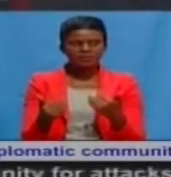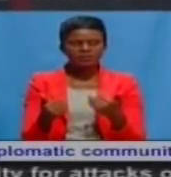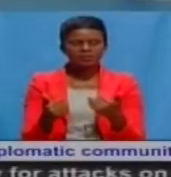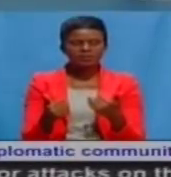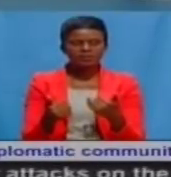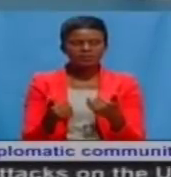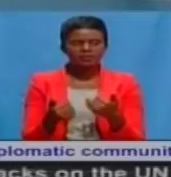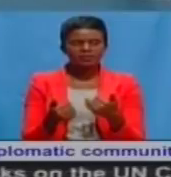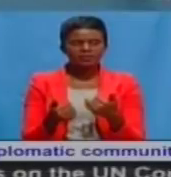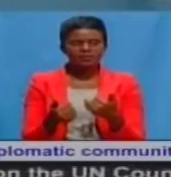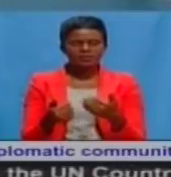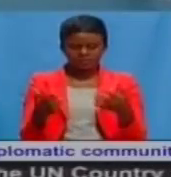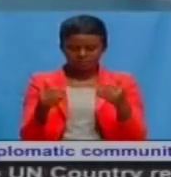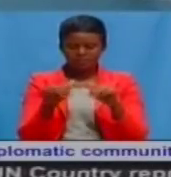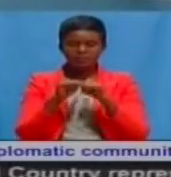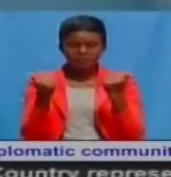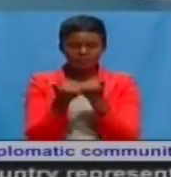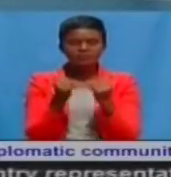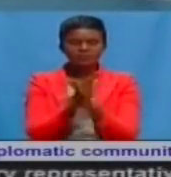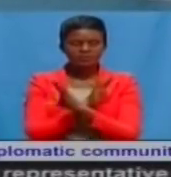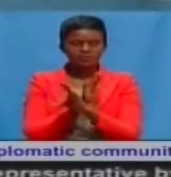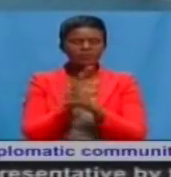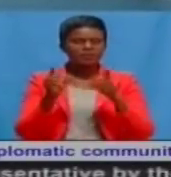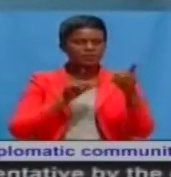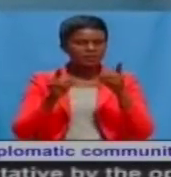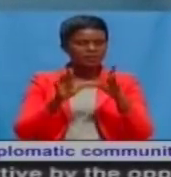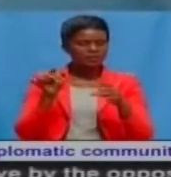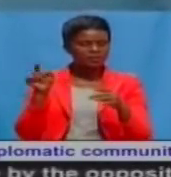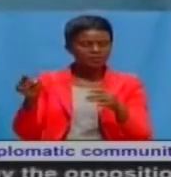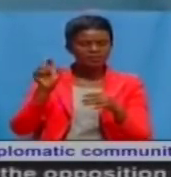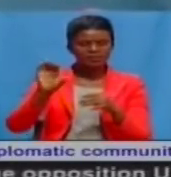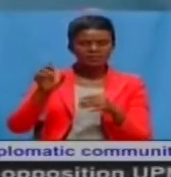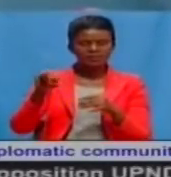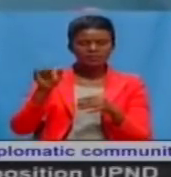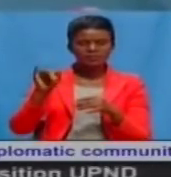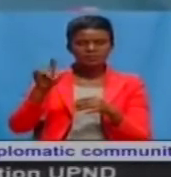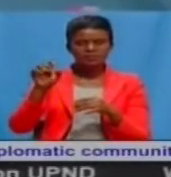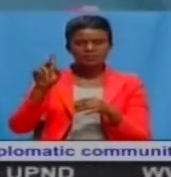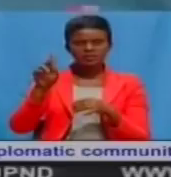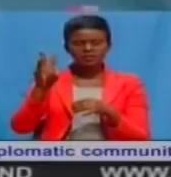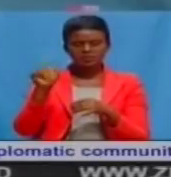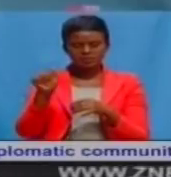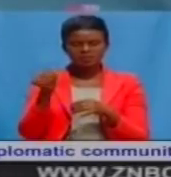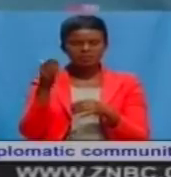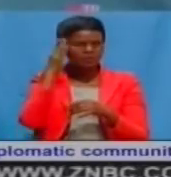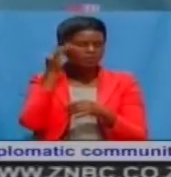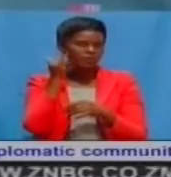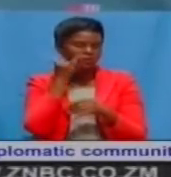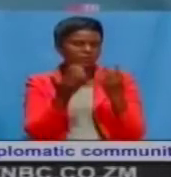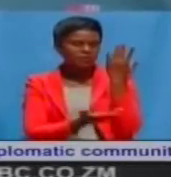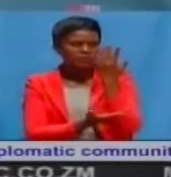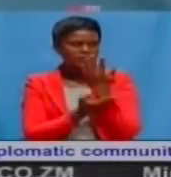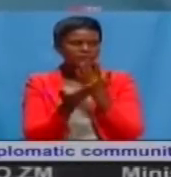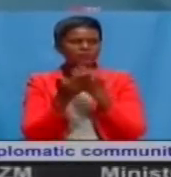for tomorrow. And Handball Association of Zambia technical director Chile Kwabwalia says proceeding to the finals will improve the country's world